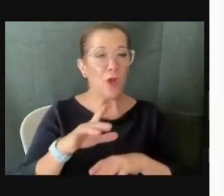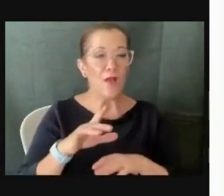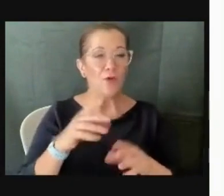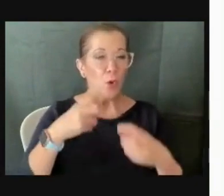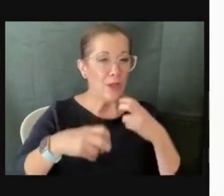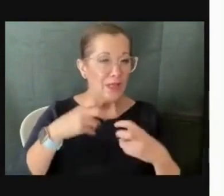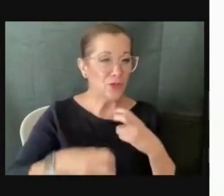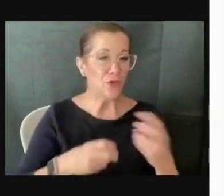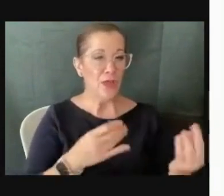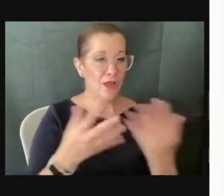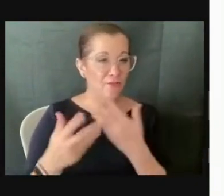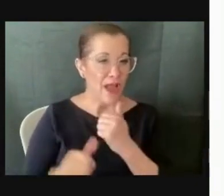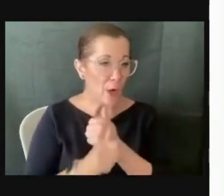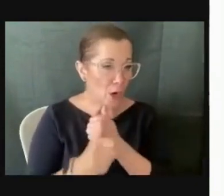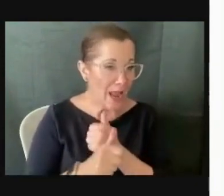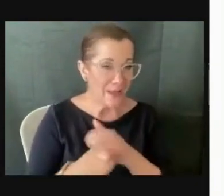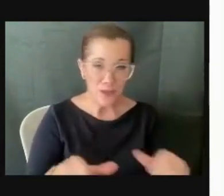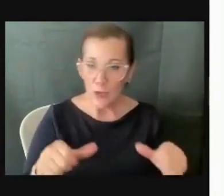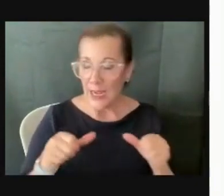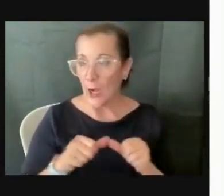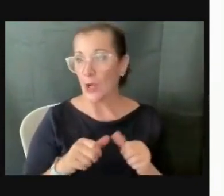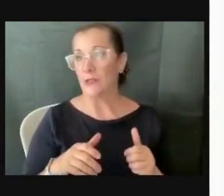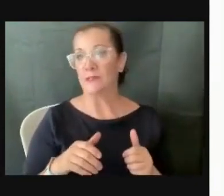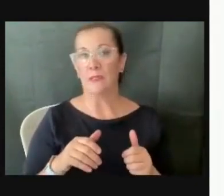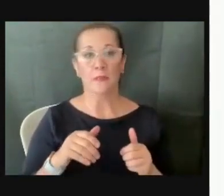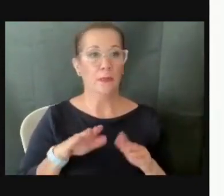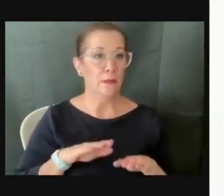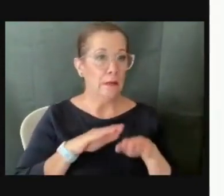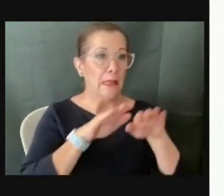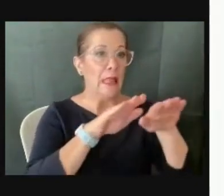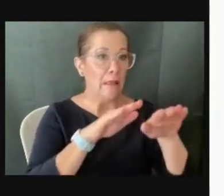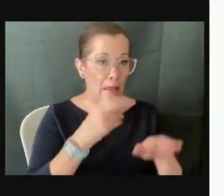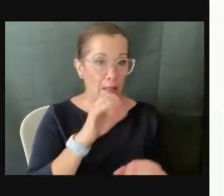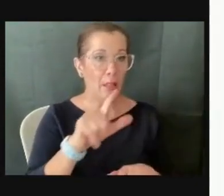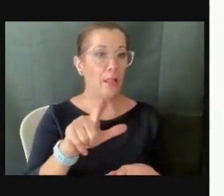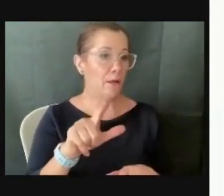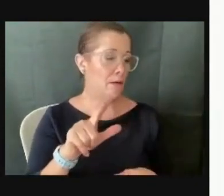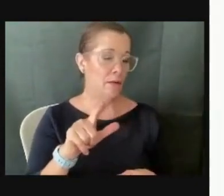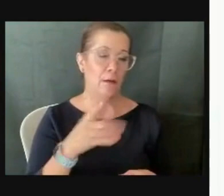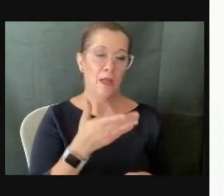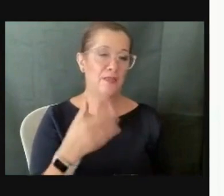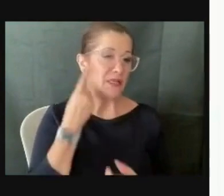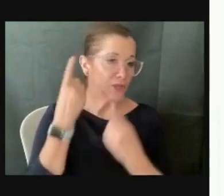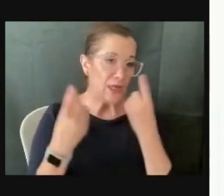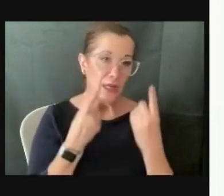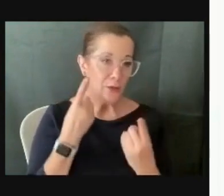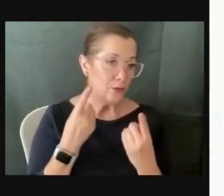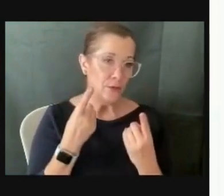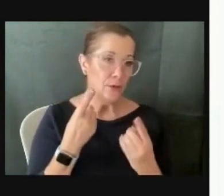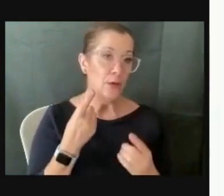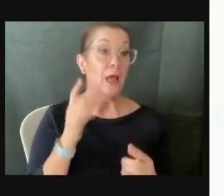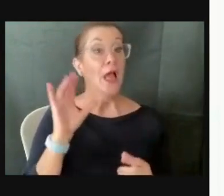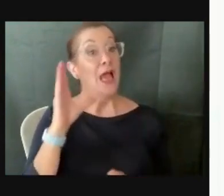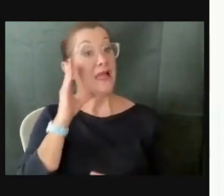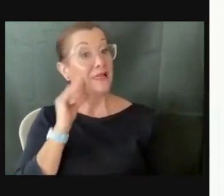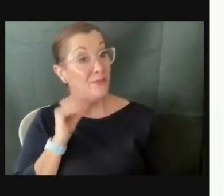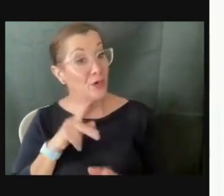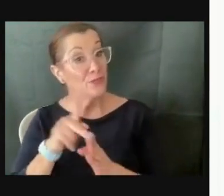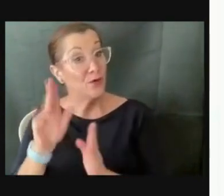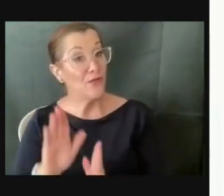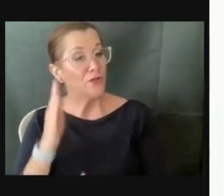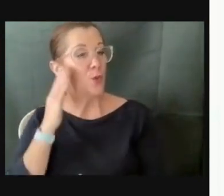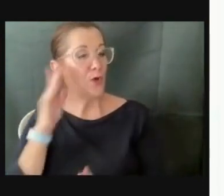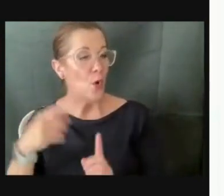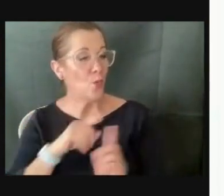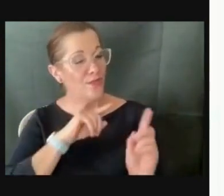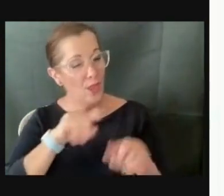fire hazard areas, hillsides, things to consider that an experienced professional will know when they go on